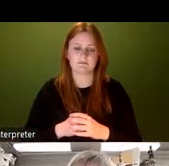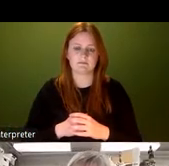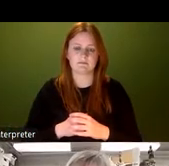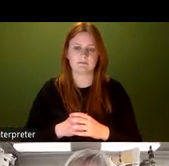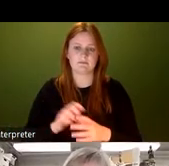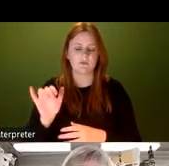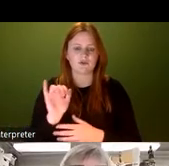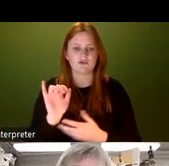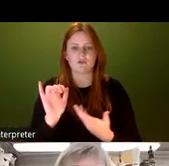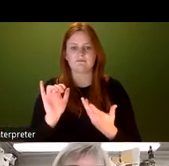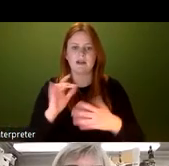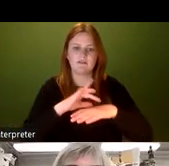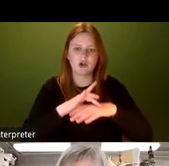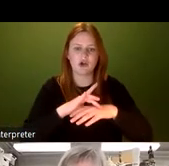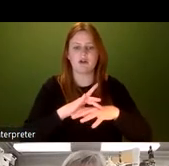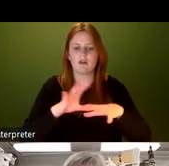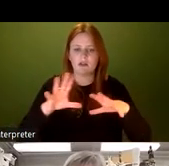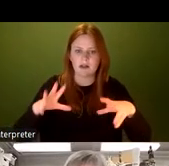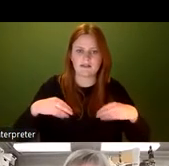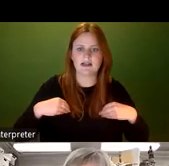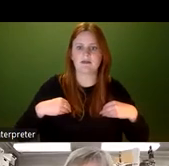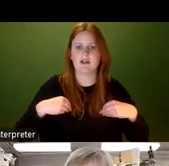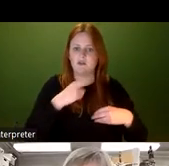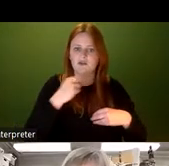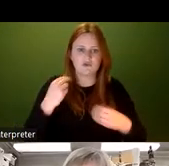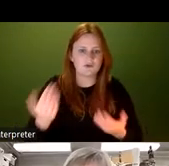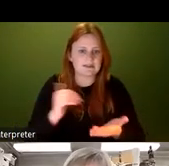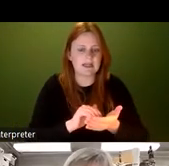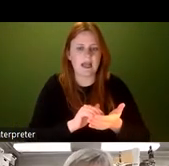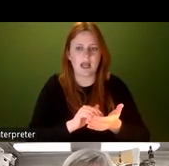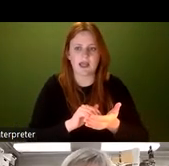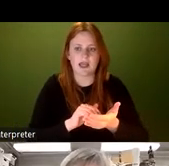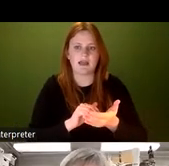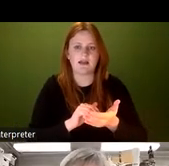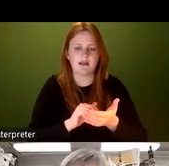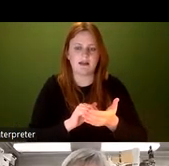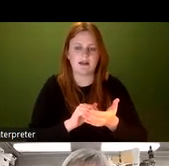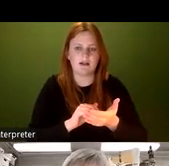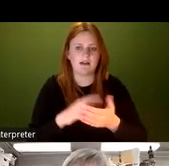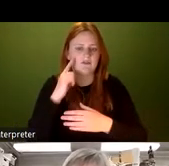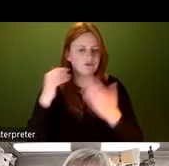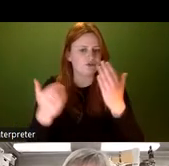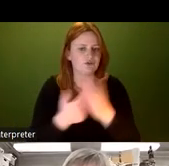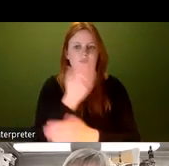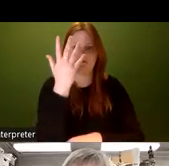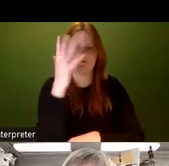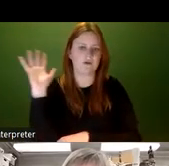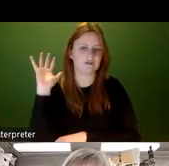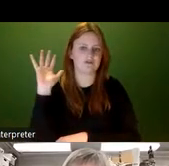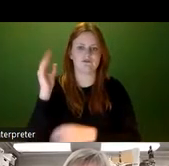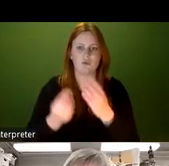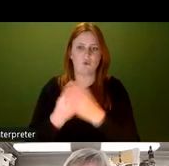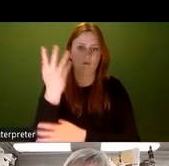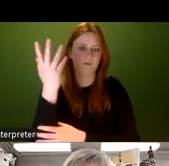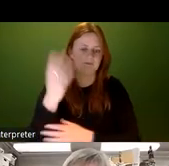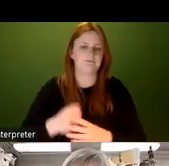reclaiming, in a way, of the nutrients it can provide for a new forest floor. And